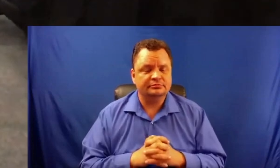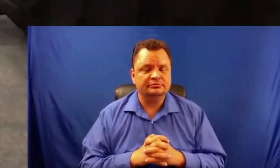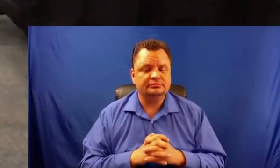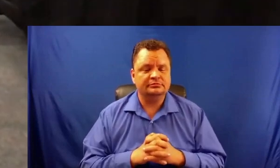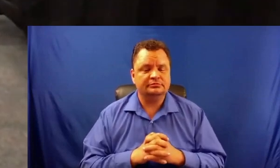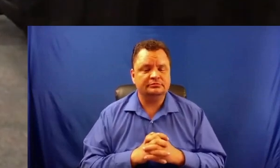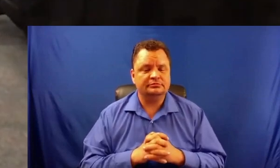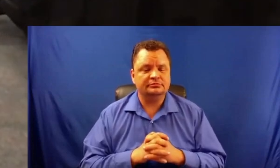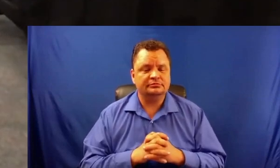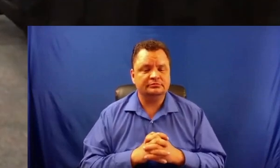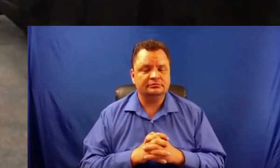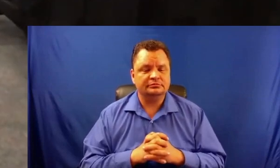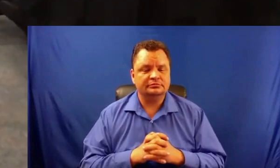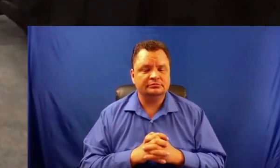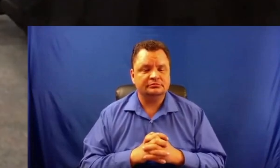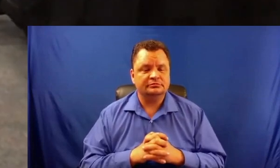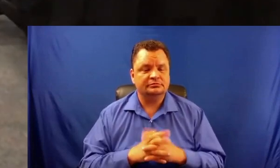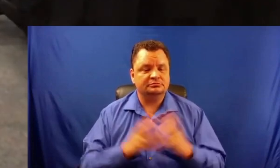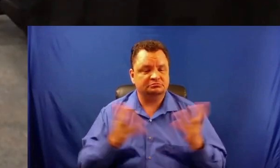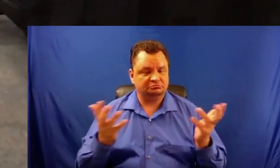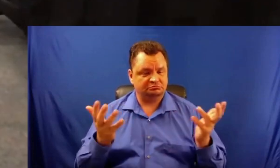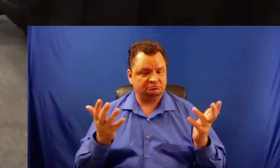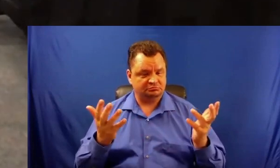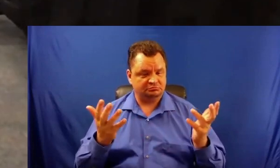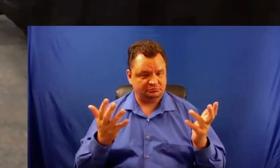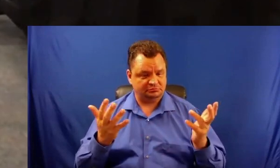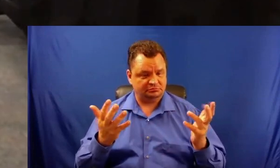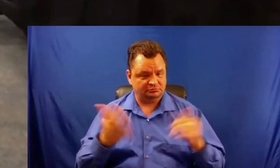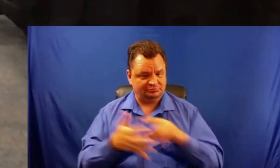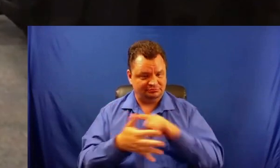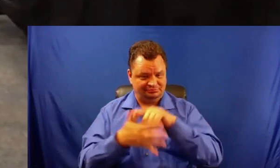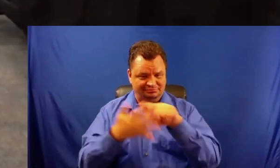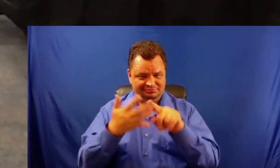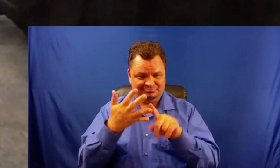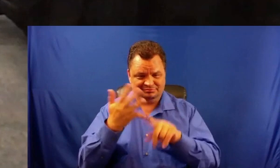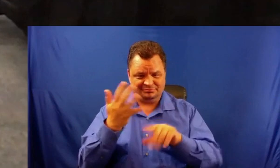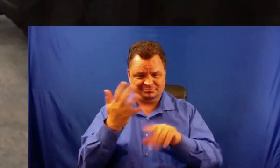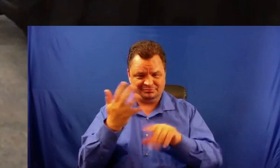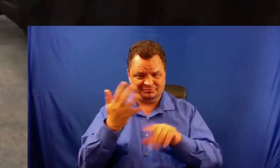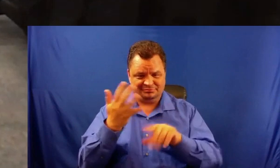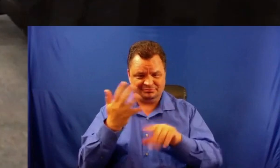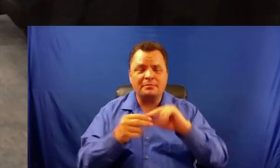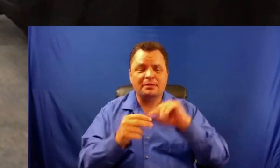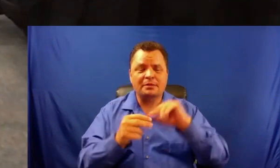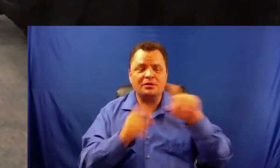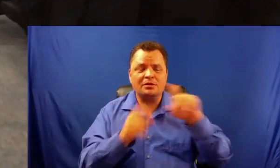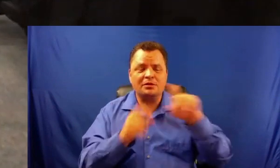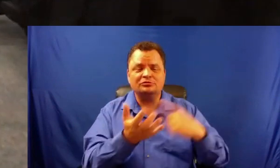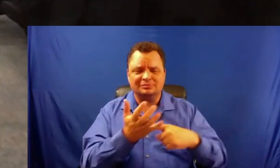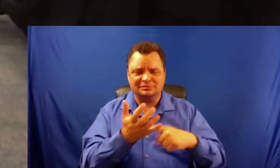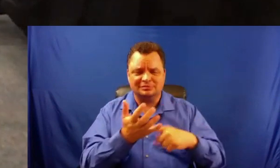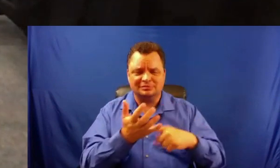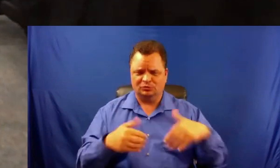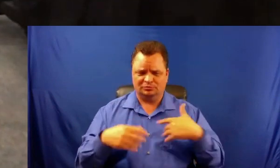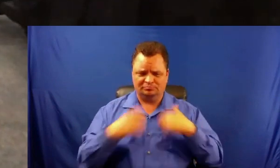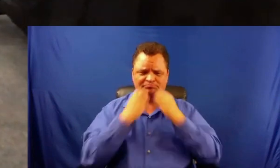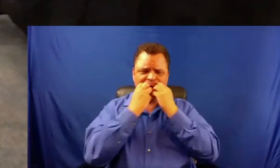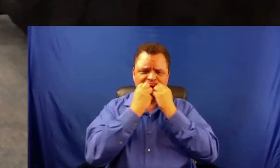valuable comments, and that's why we do it. It's an important part of our monthly